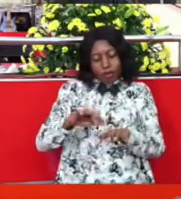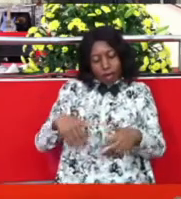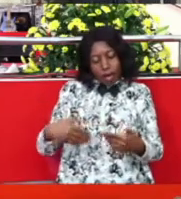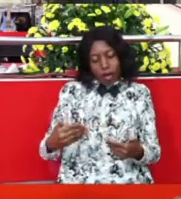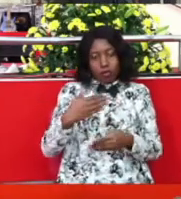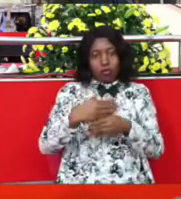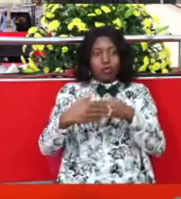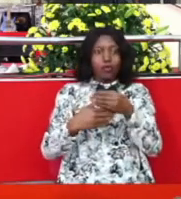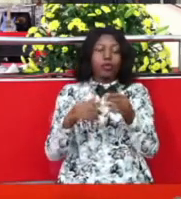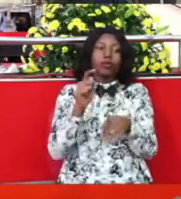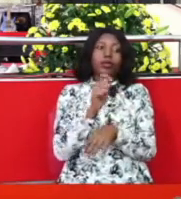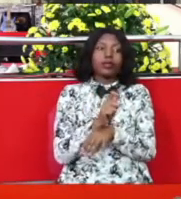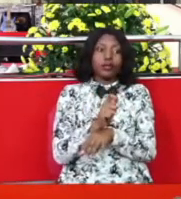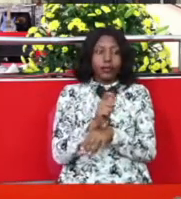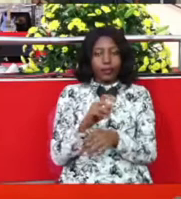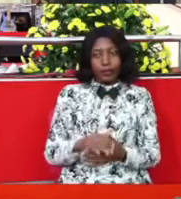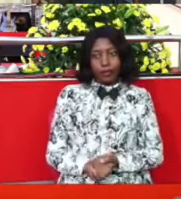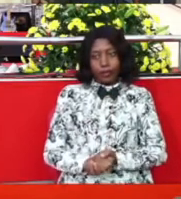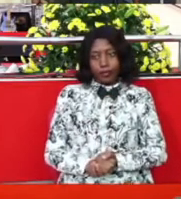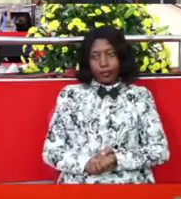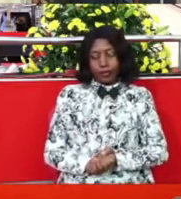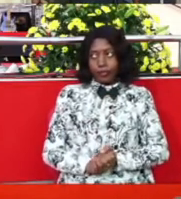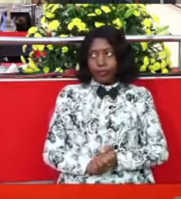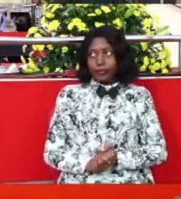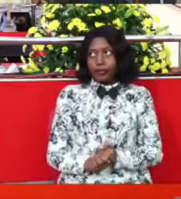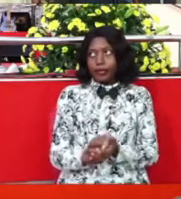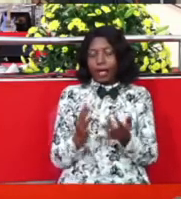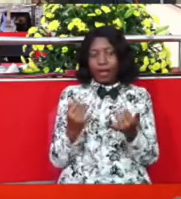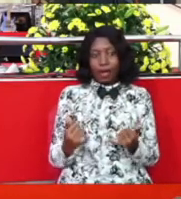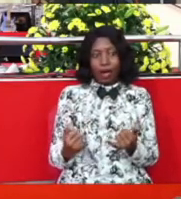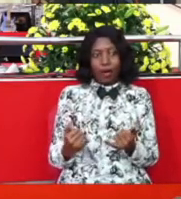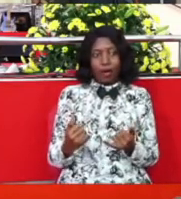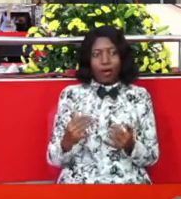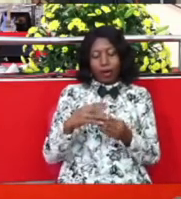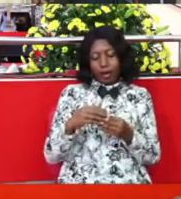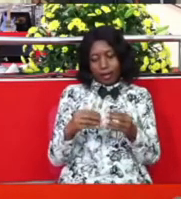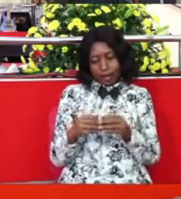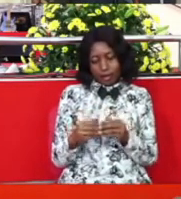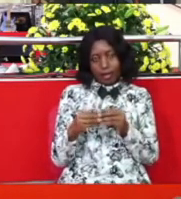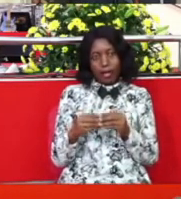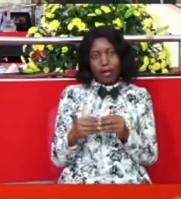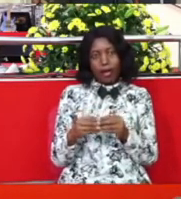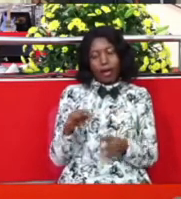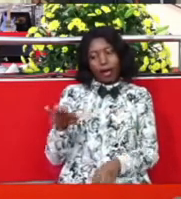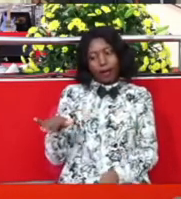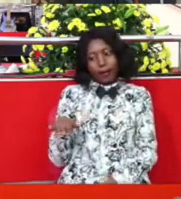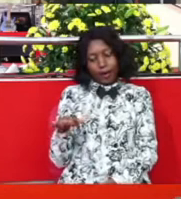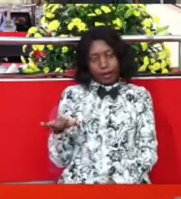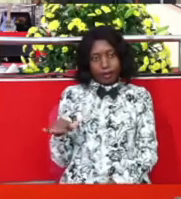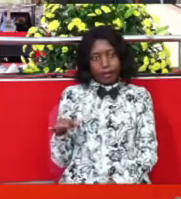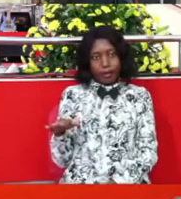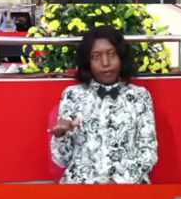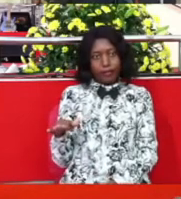aliopewa hata katika kupima. And so he created atmosphere basi akatengeneza hali where